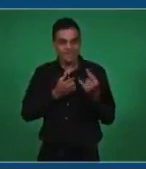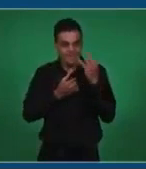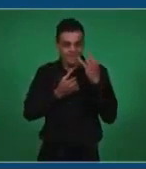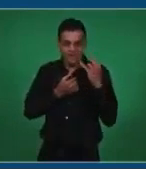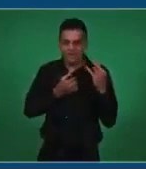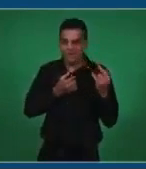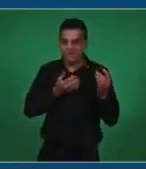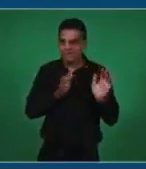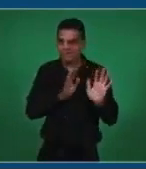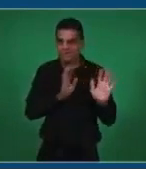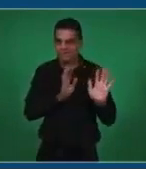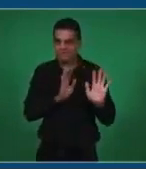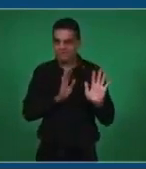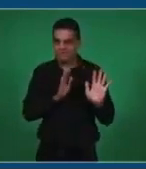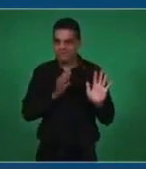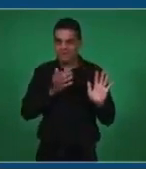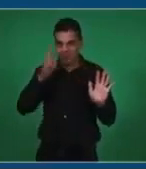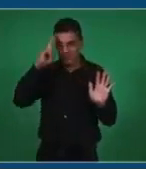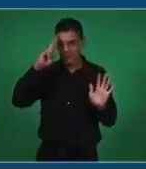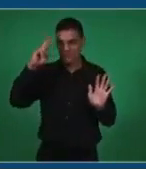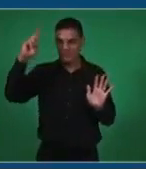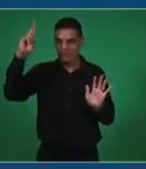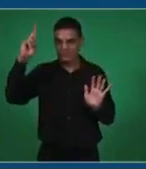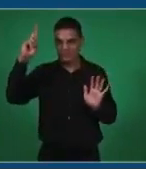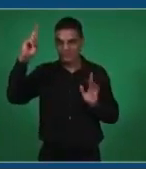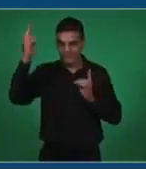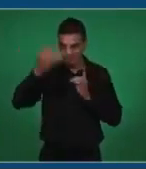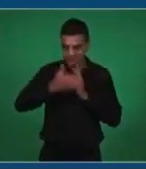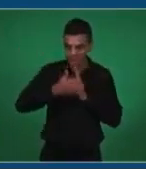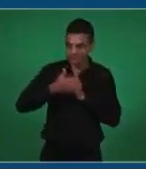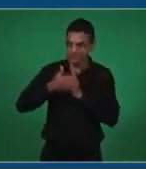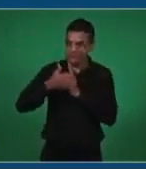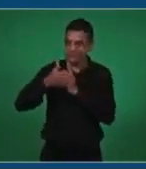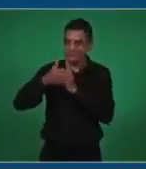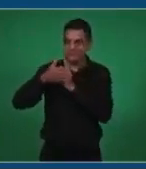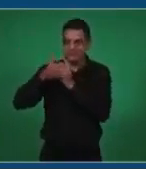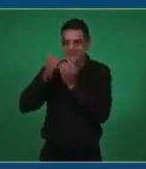and if I hear the voice of the tempter,